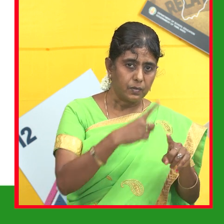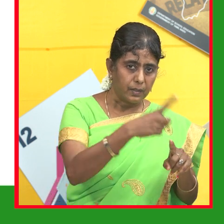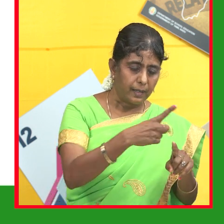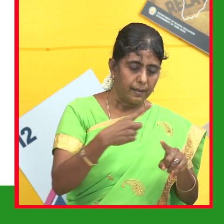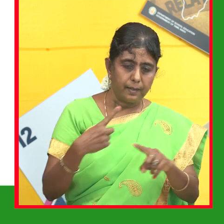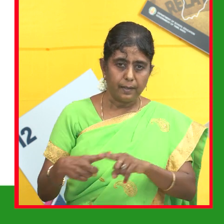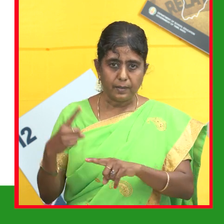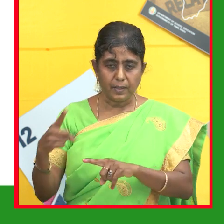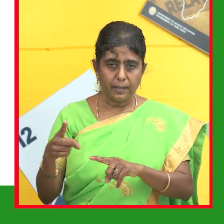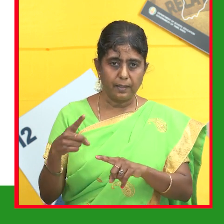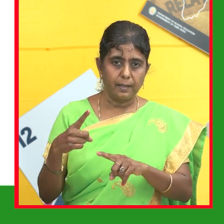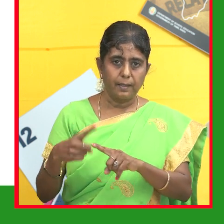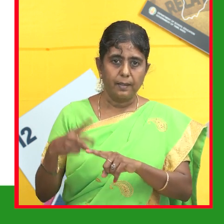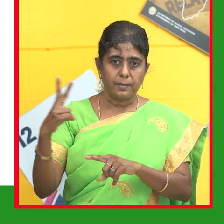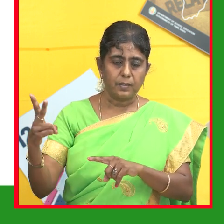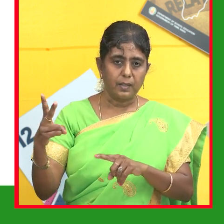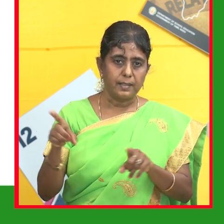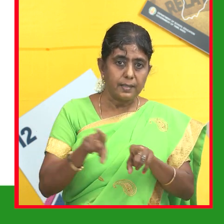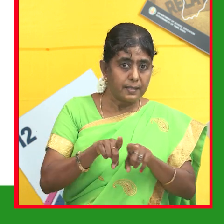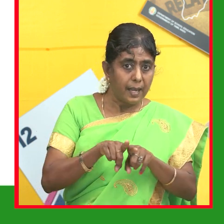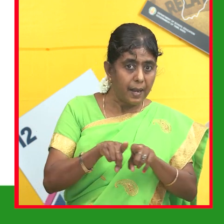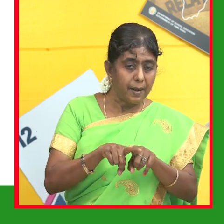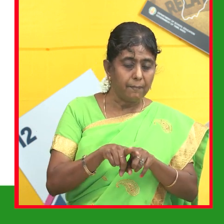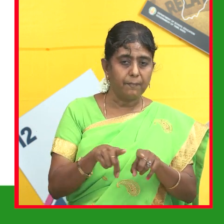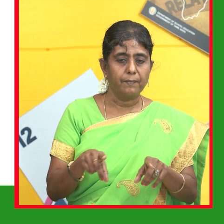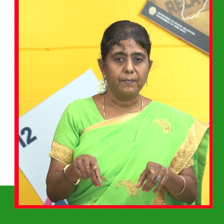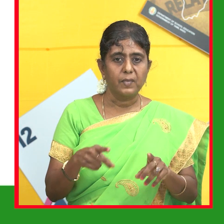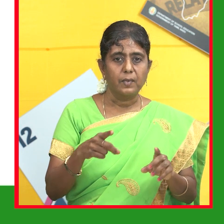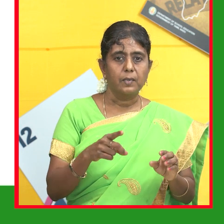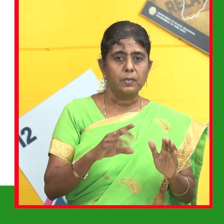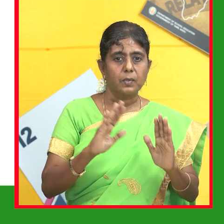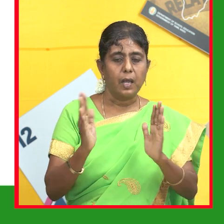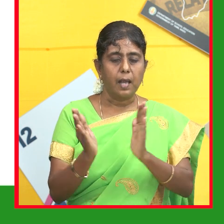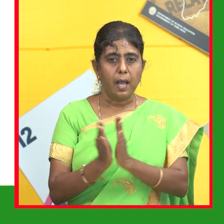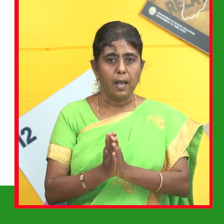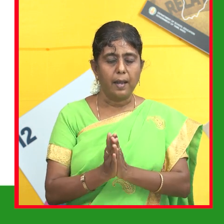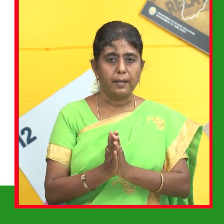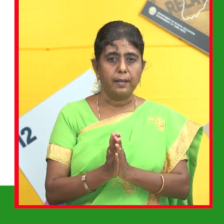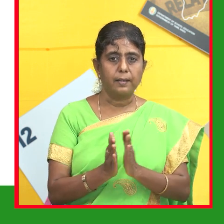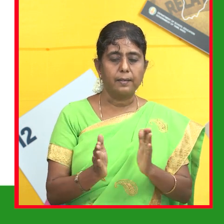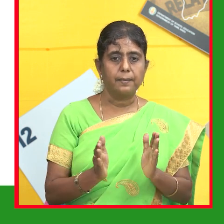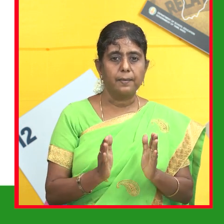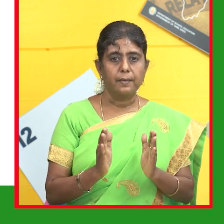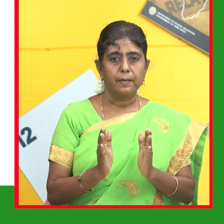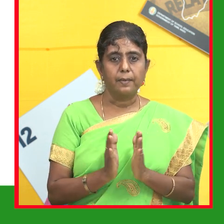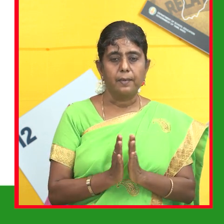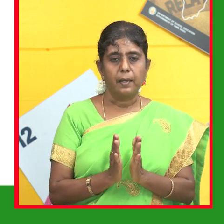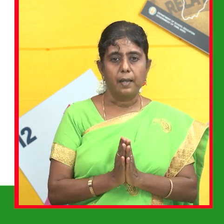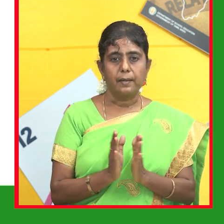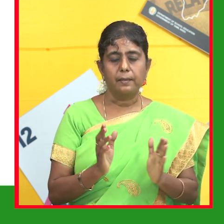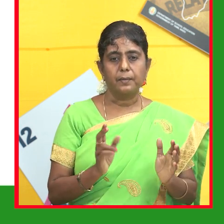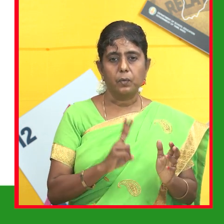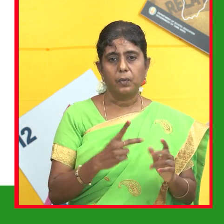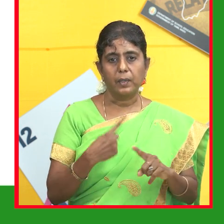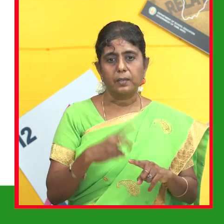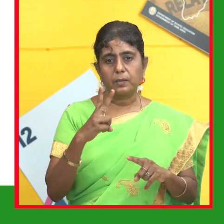added. X squared, its corresponding term is again another x squared term only. So we have x squared and another term is also x squared, so it